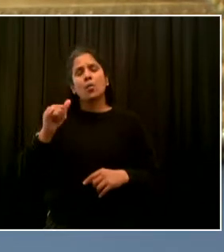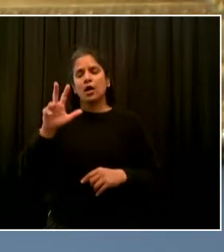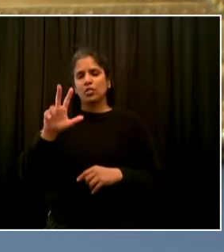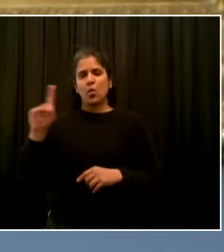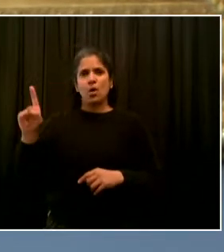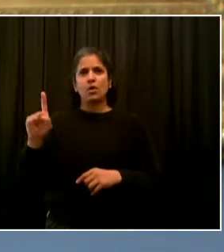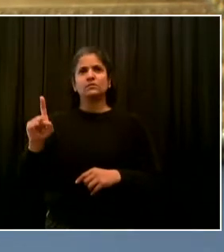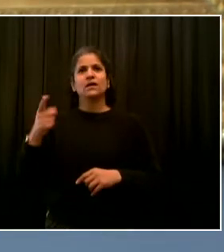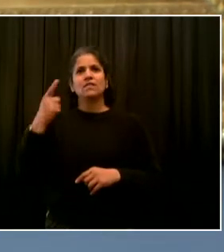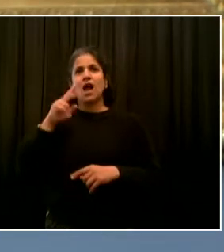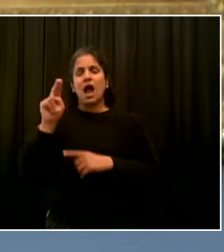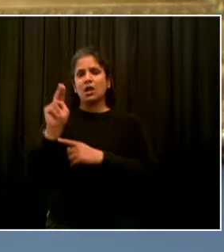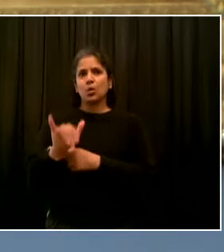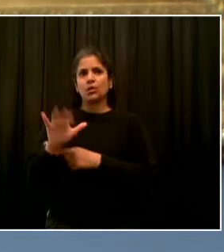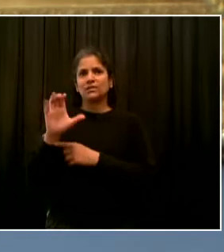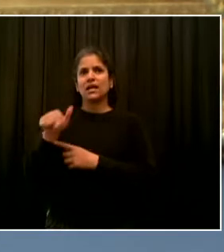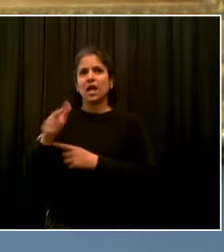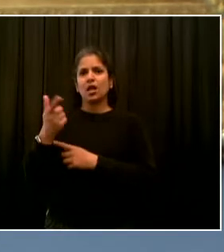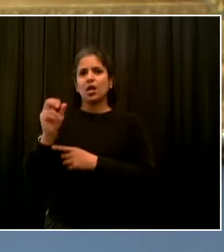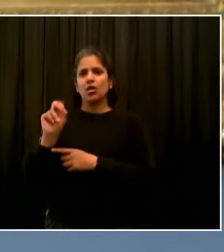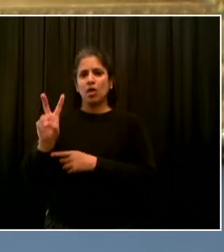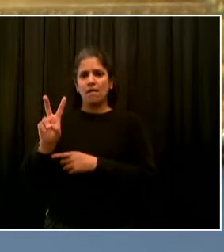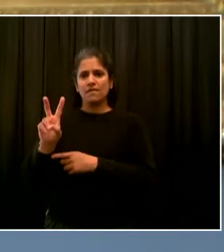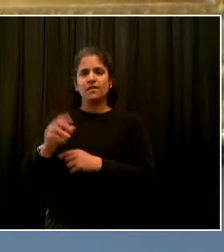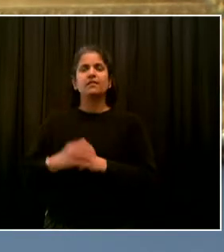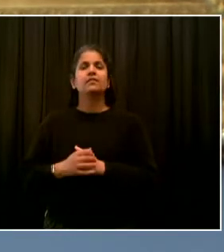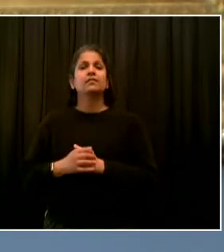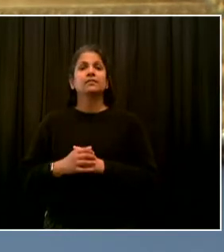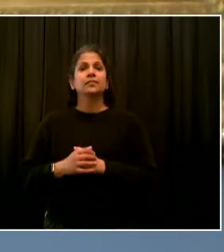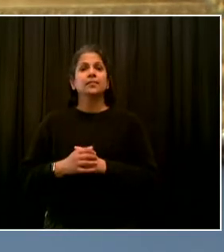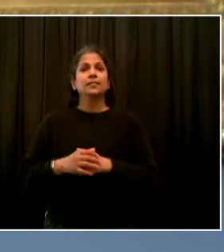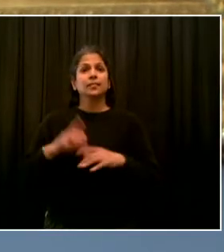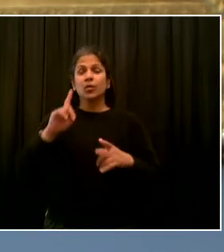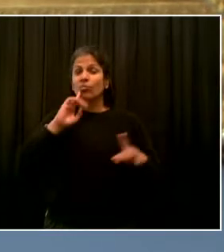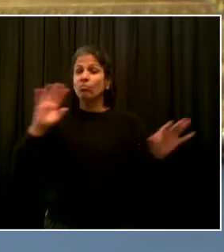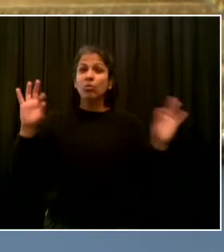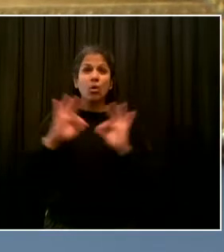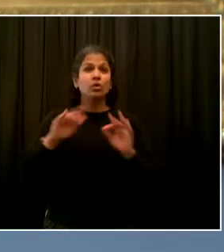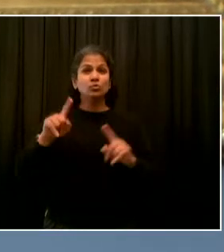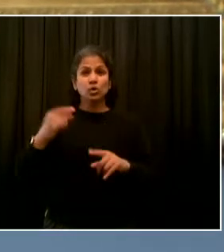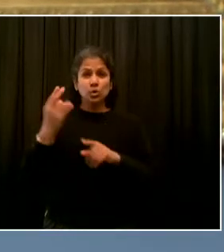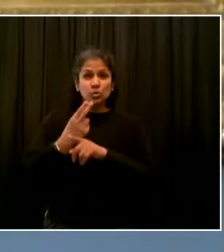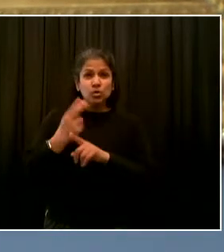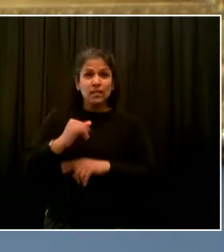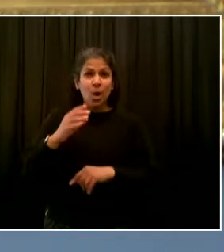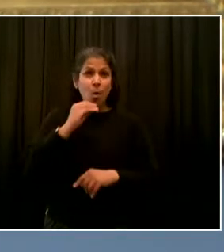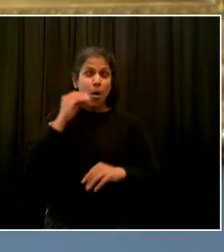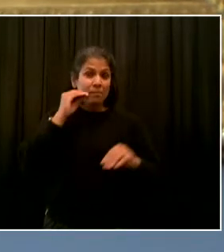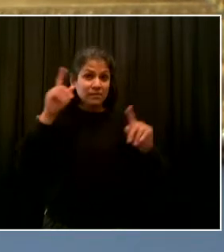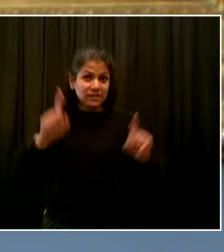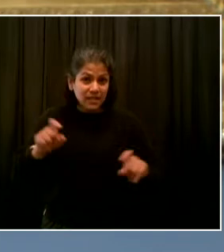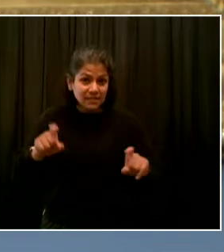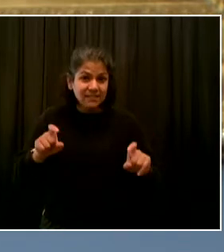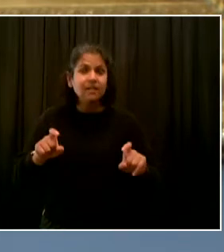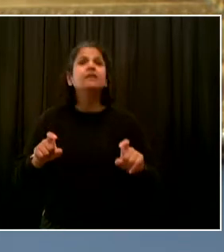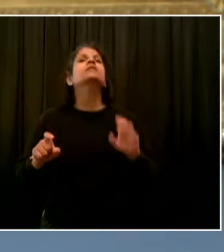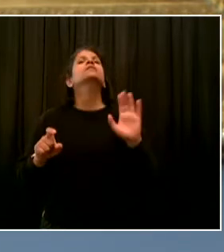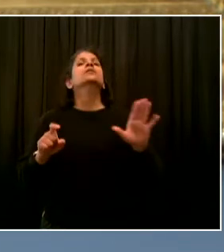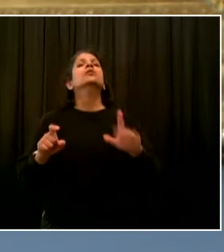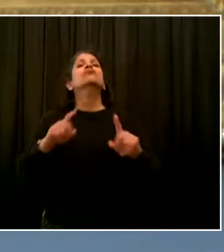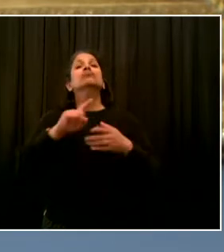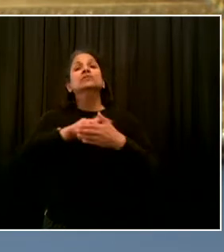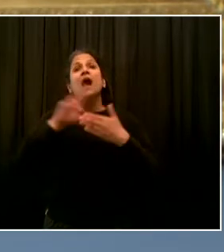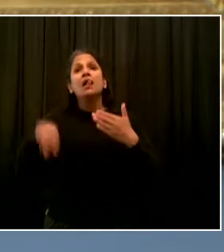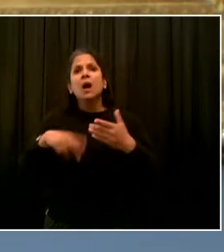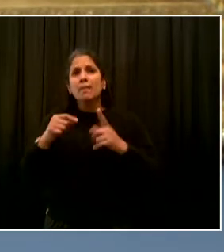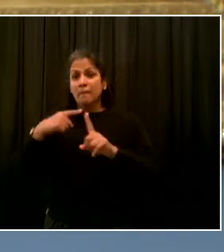nyc.gov/COVID test. Importantly, if you use one of these home tests and you have a positive result, in New York City, you